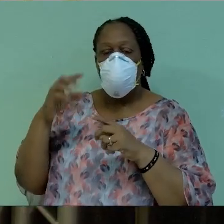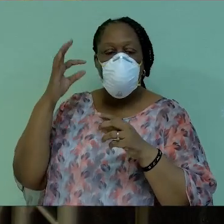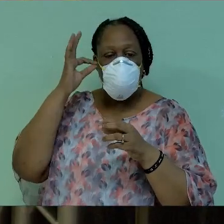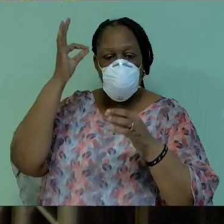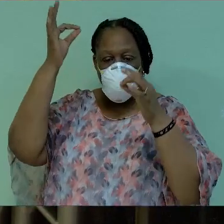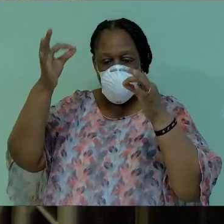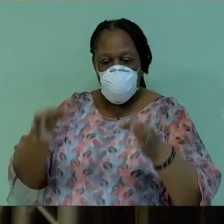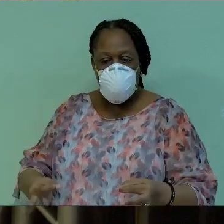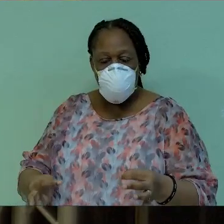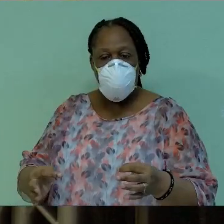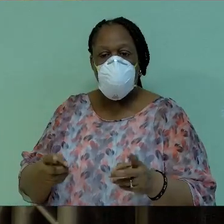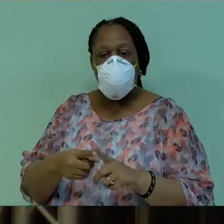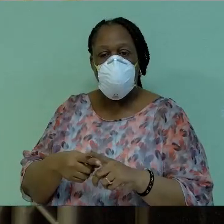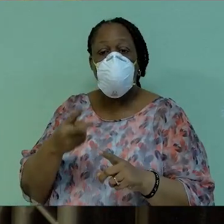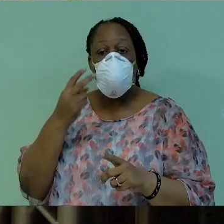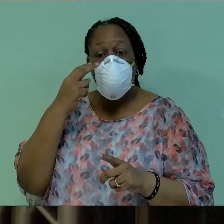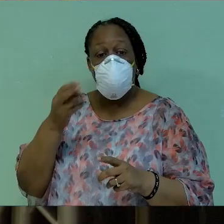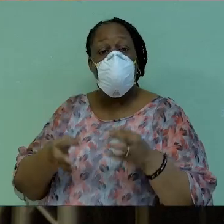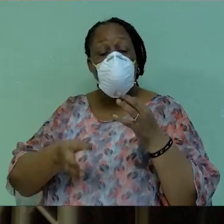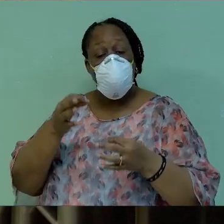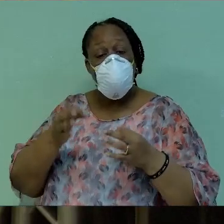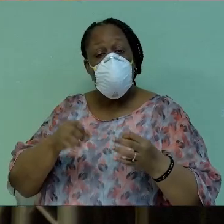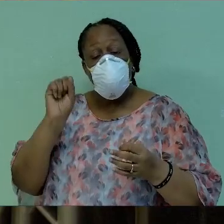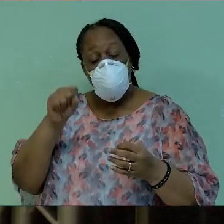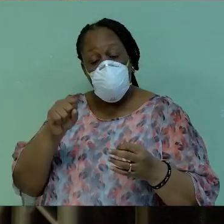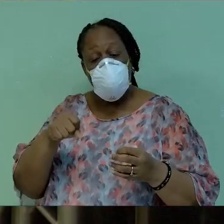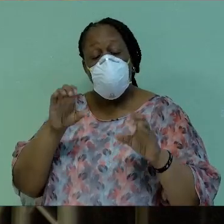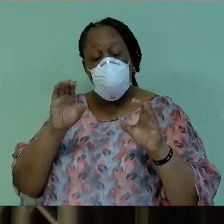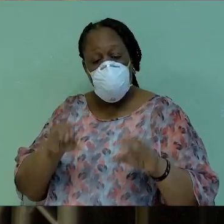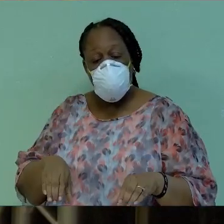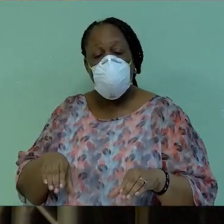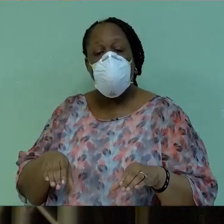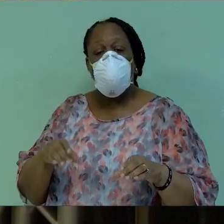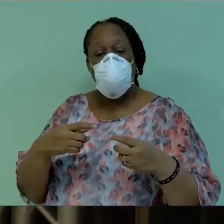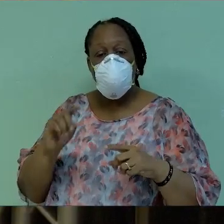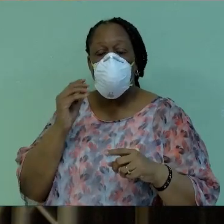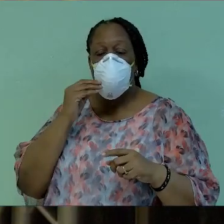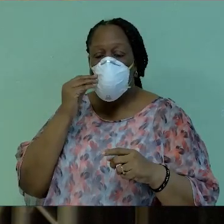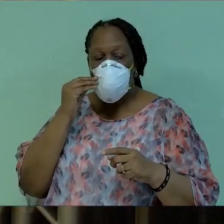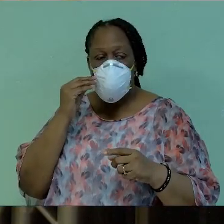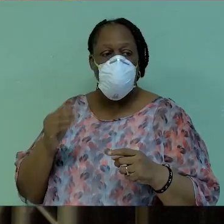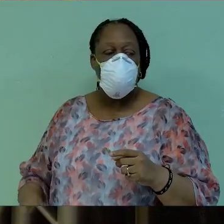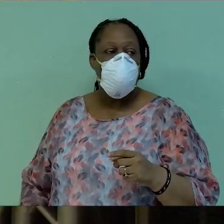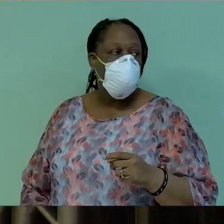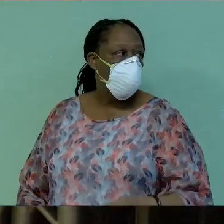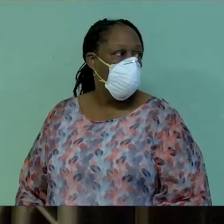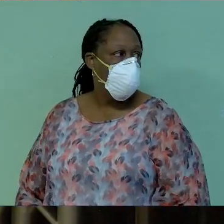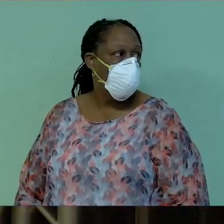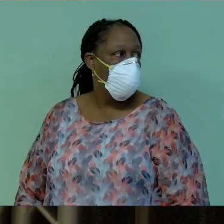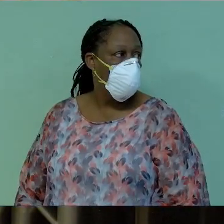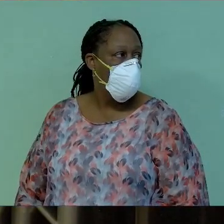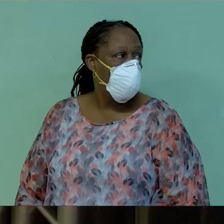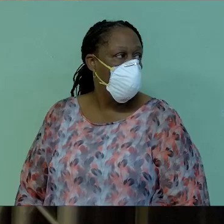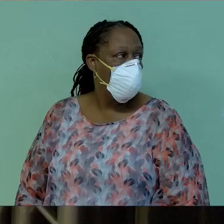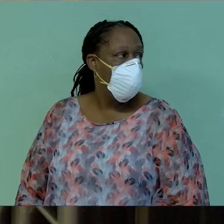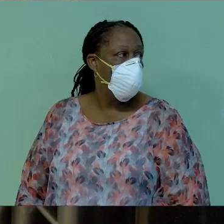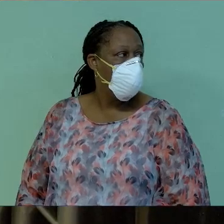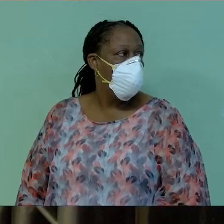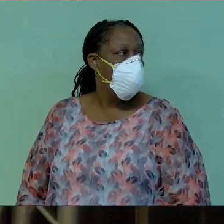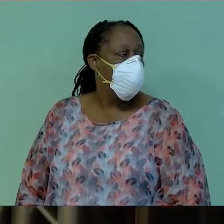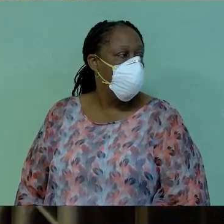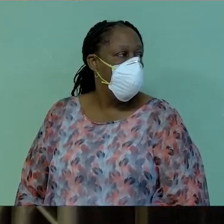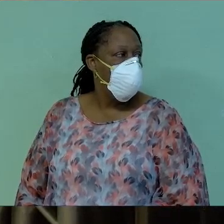court, and so there was a process that has to be followed for this to take place according to our laws in